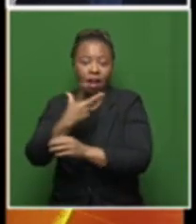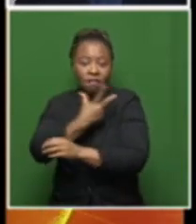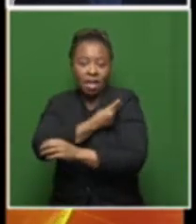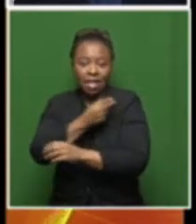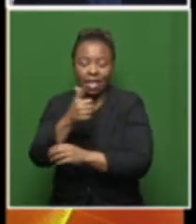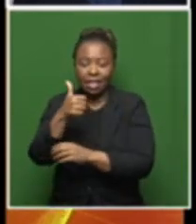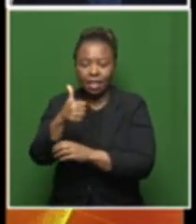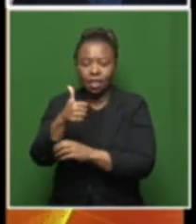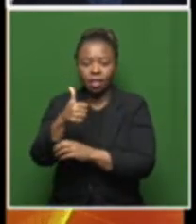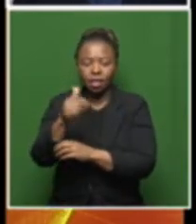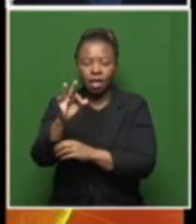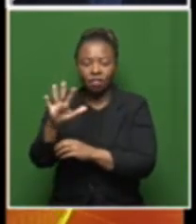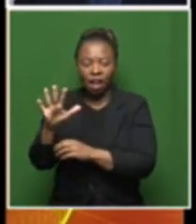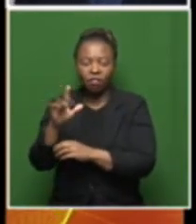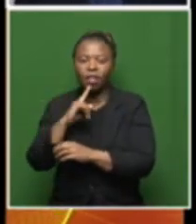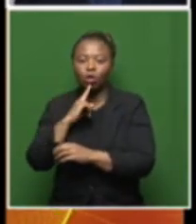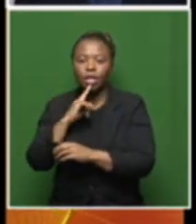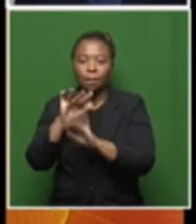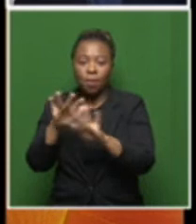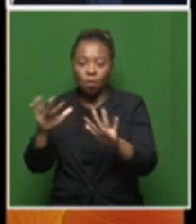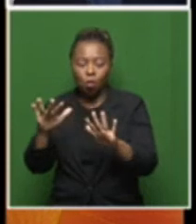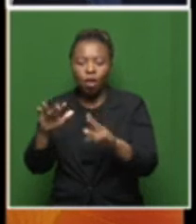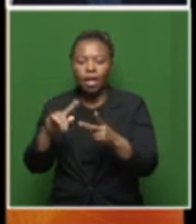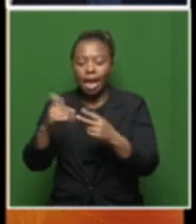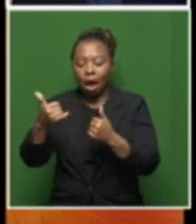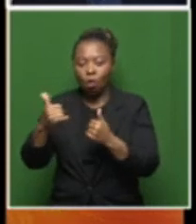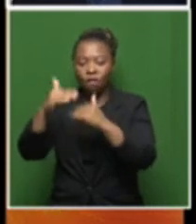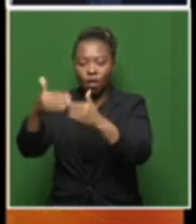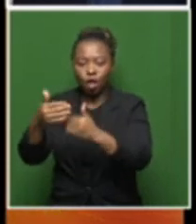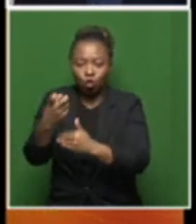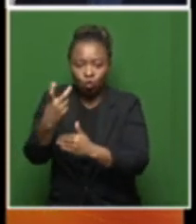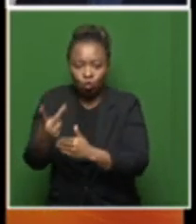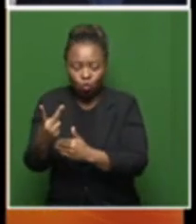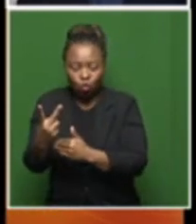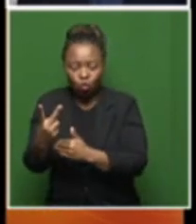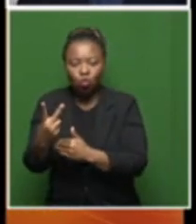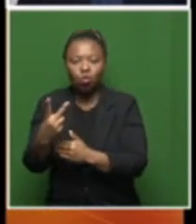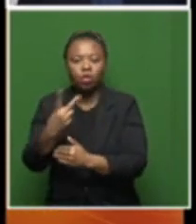people. For phase 2, we have now vaccinated